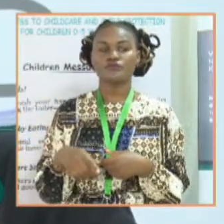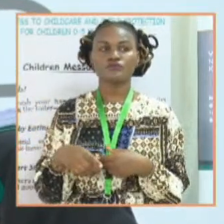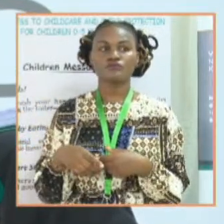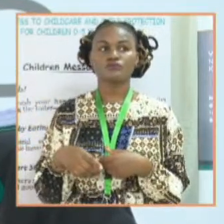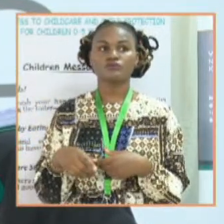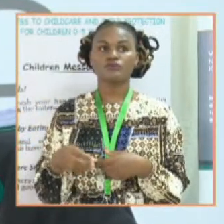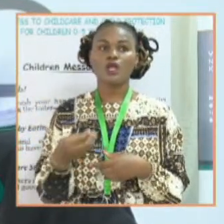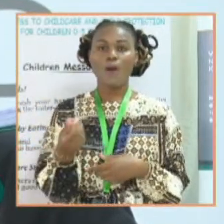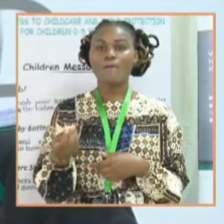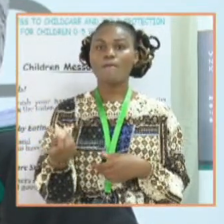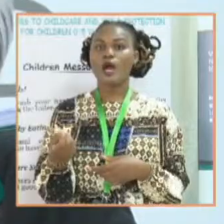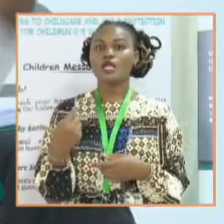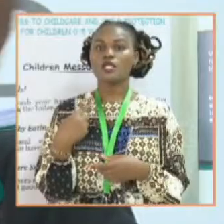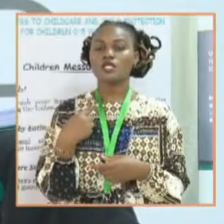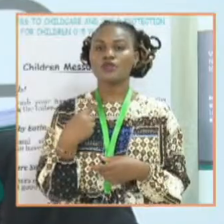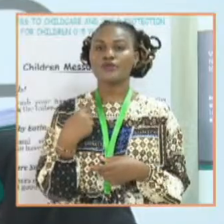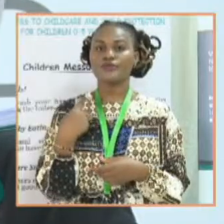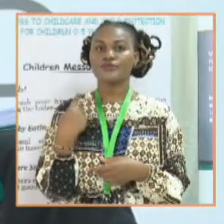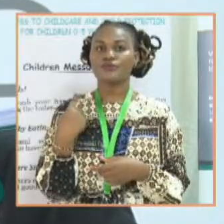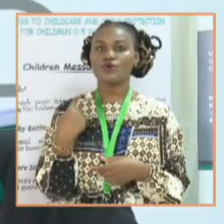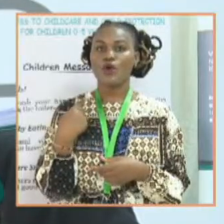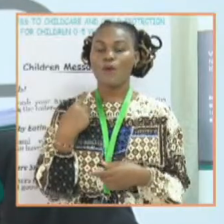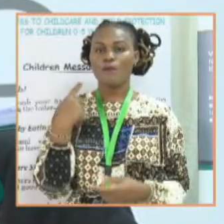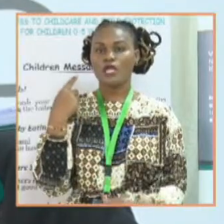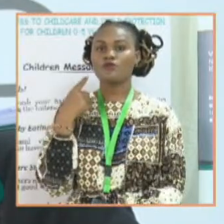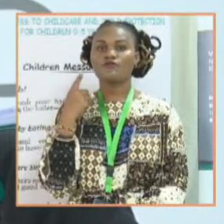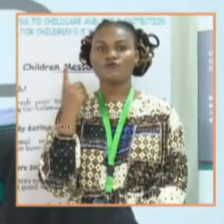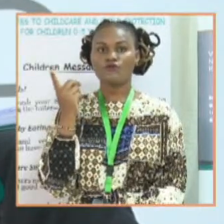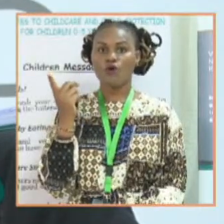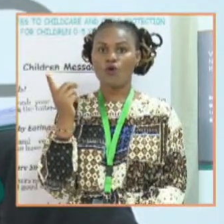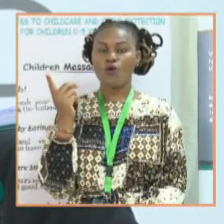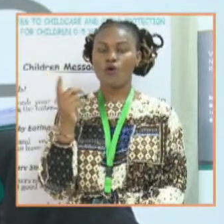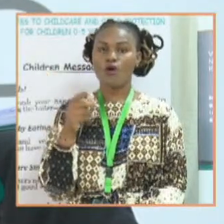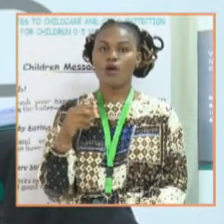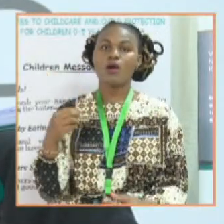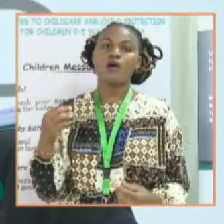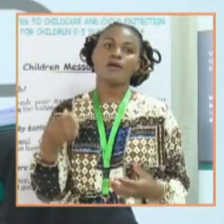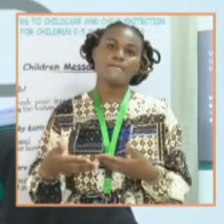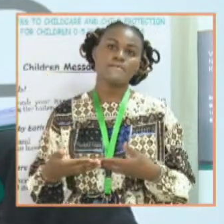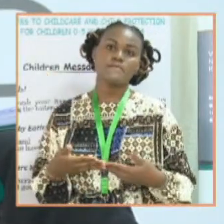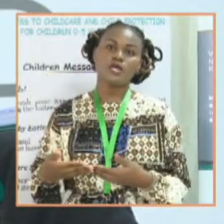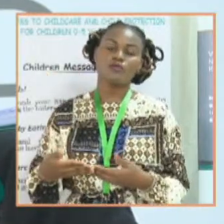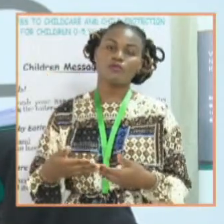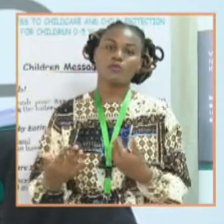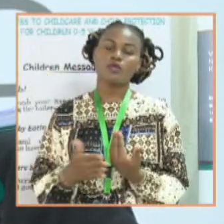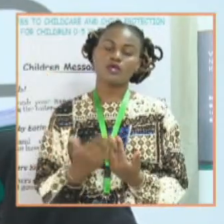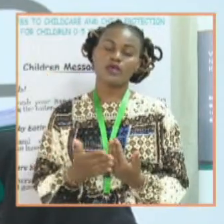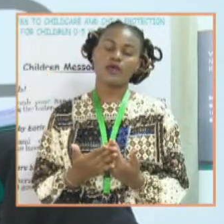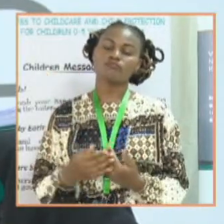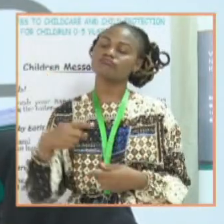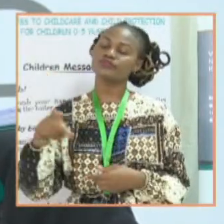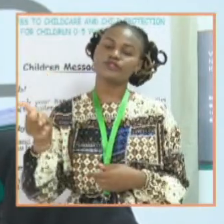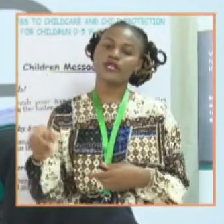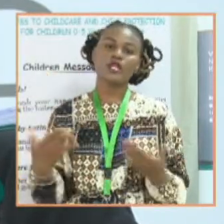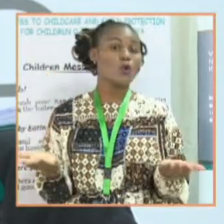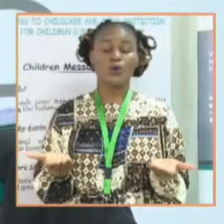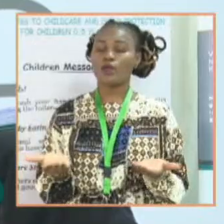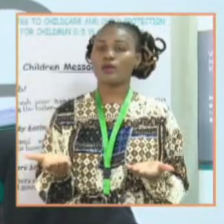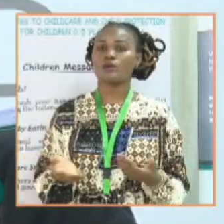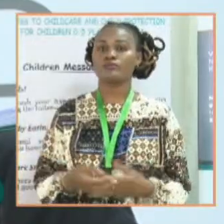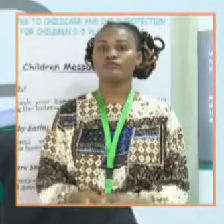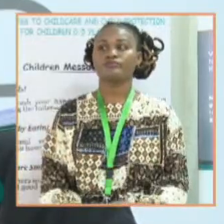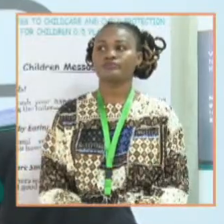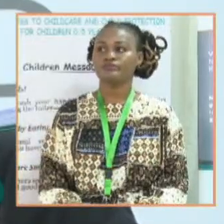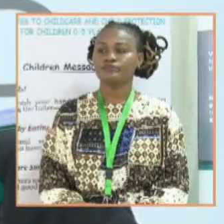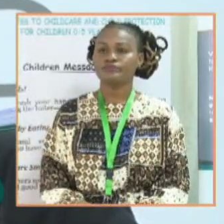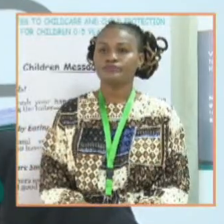education. It was just a general explanation we were given. So we are not able to tell whether it went